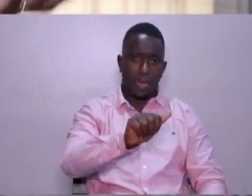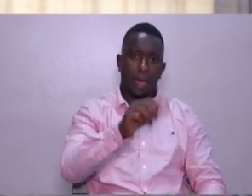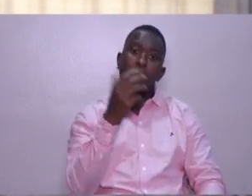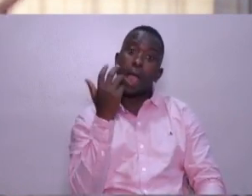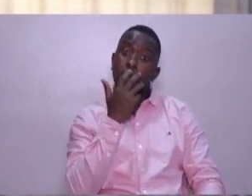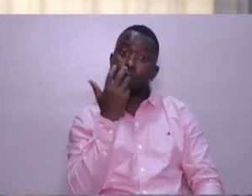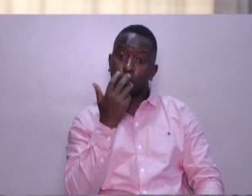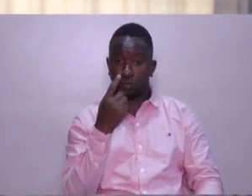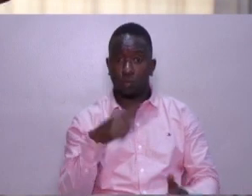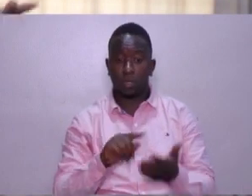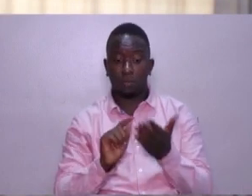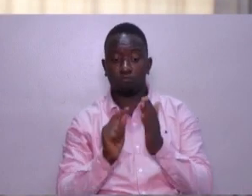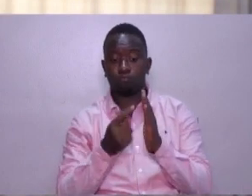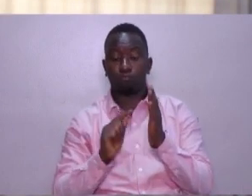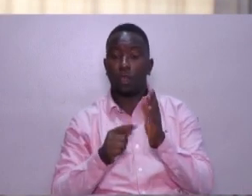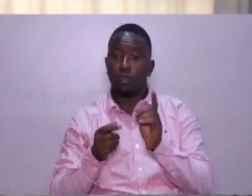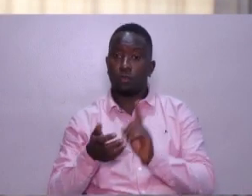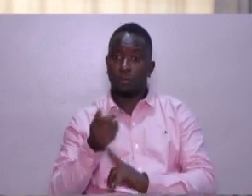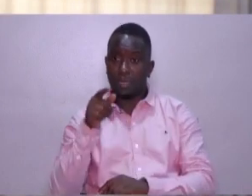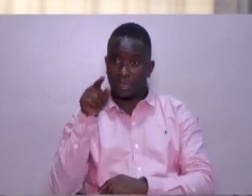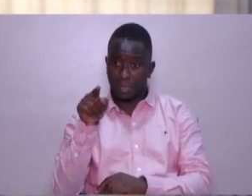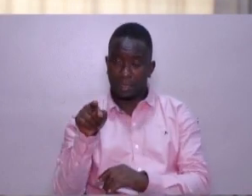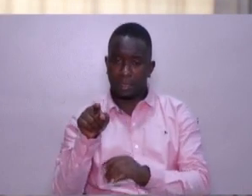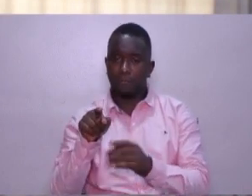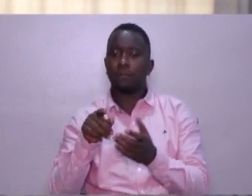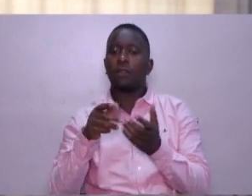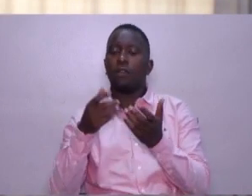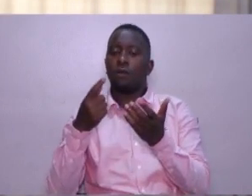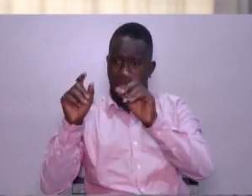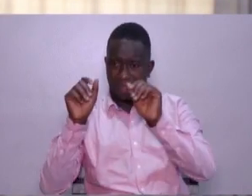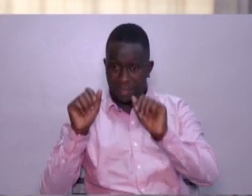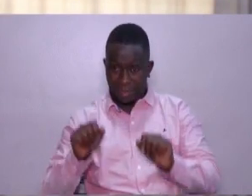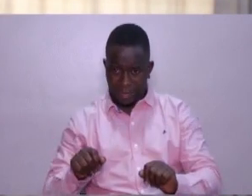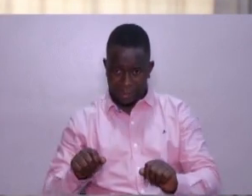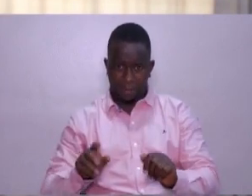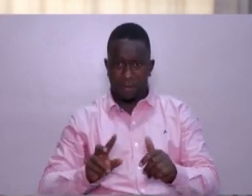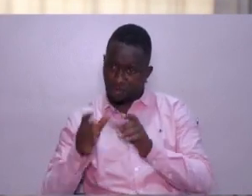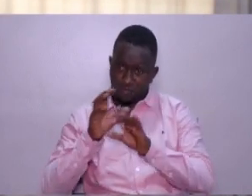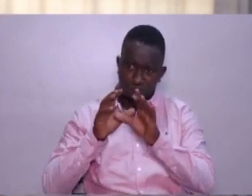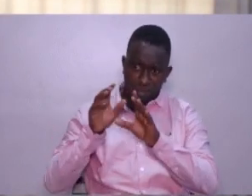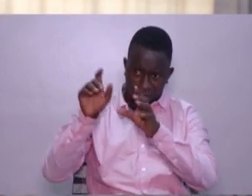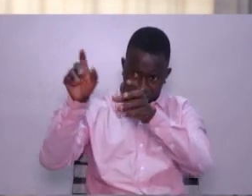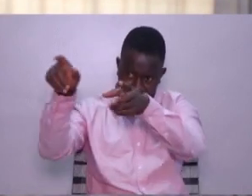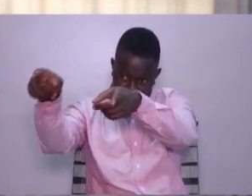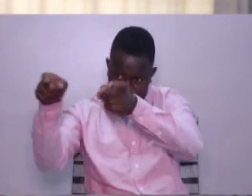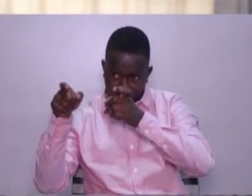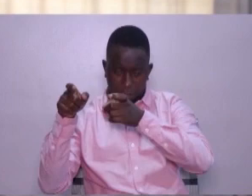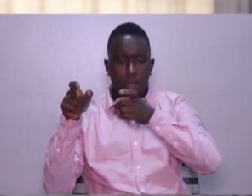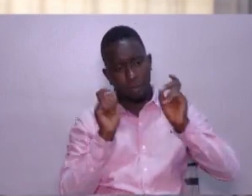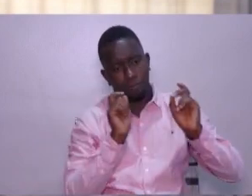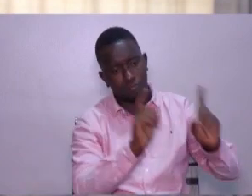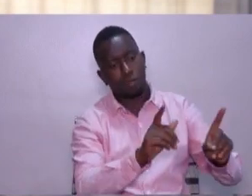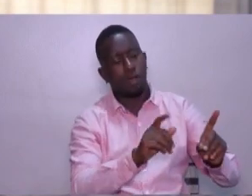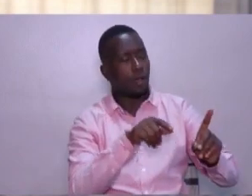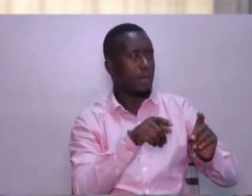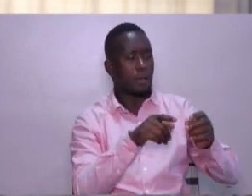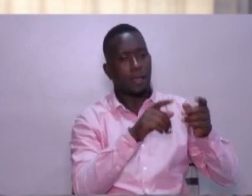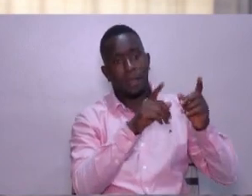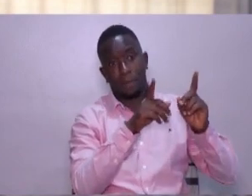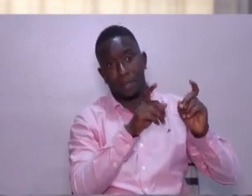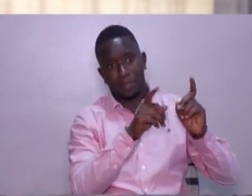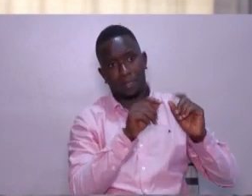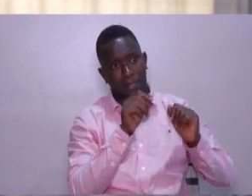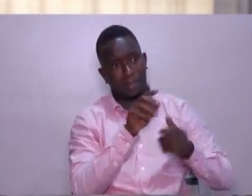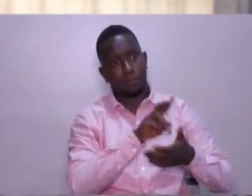And they have their code. They know how to do that. So they can code and create for you custom-made image. And later on, those can be reused. Those